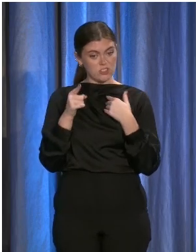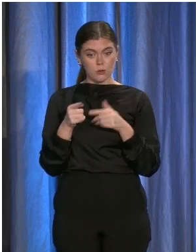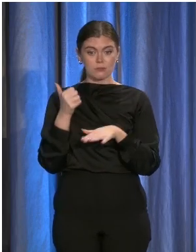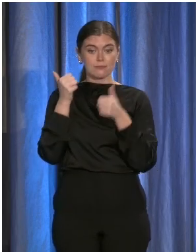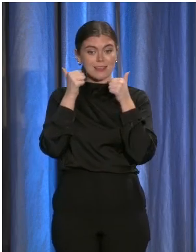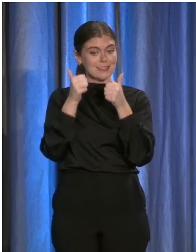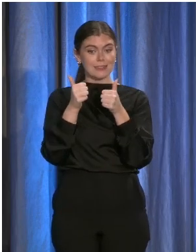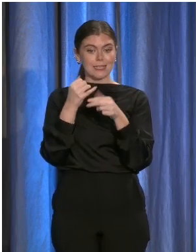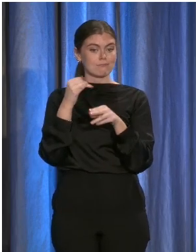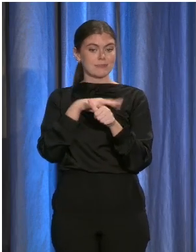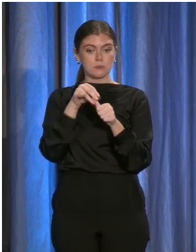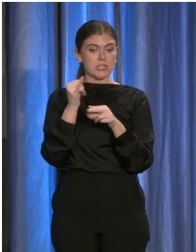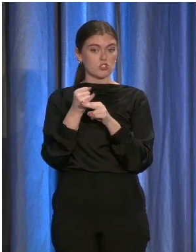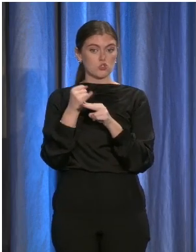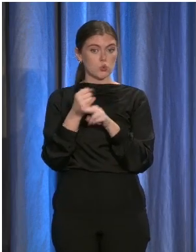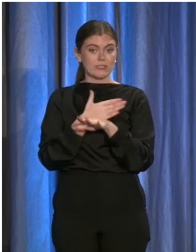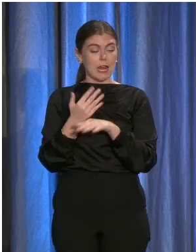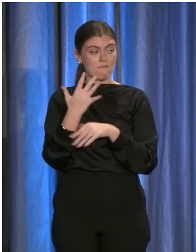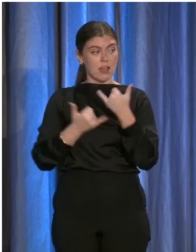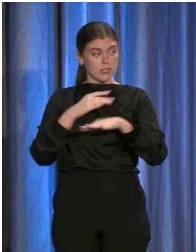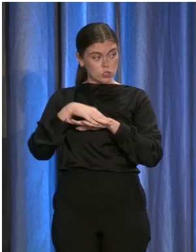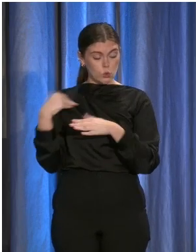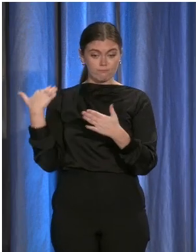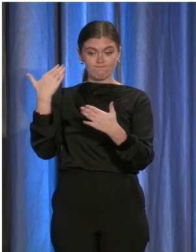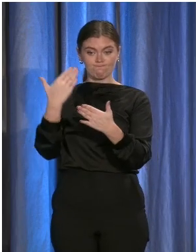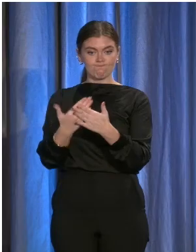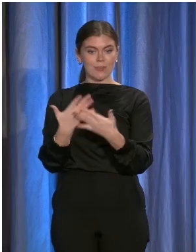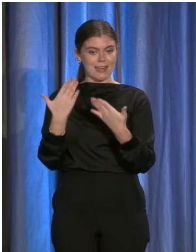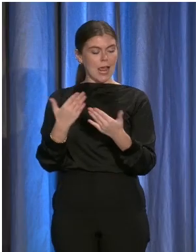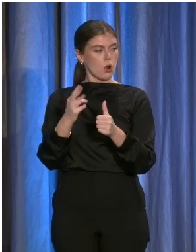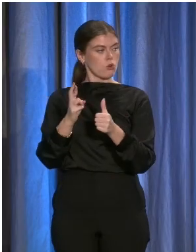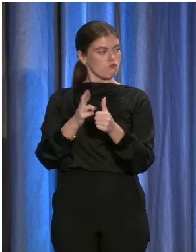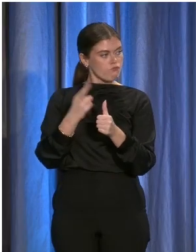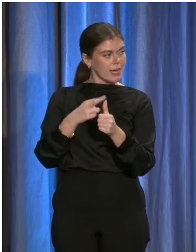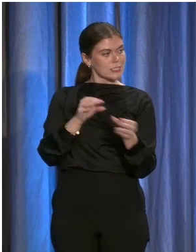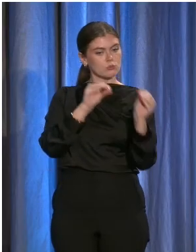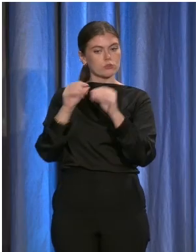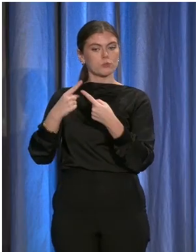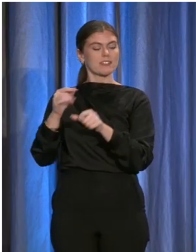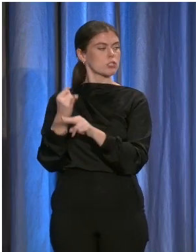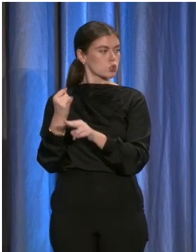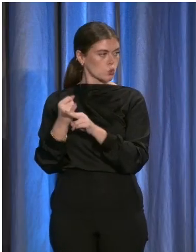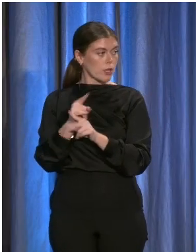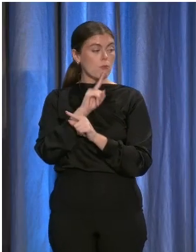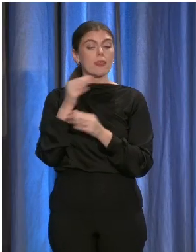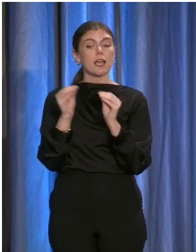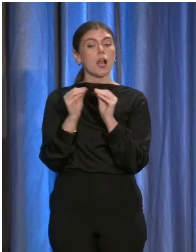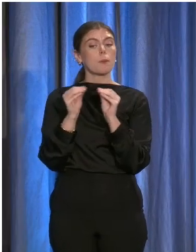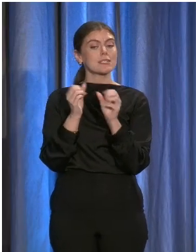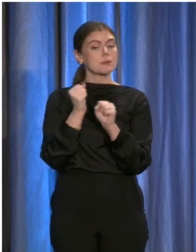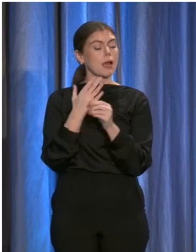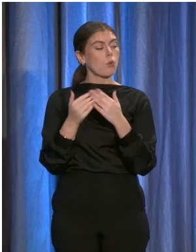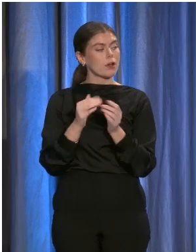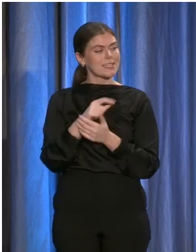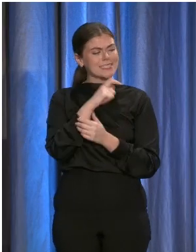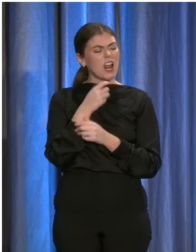their special school since they were 5 years old and preparing to transition to a new setting. And they commented that while it will